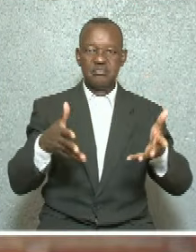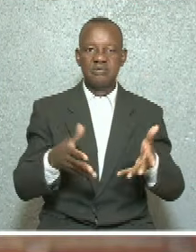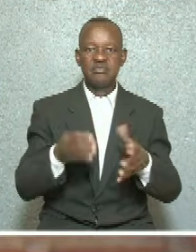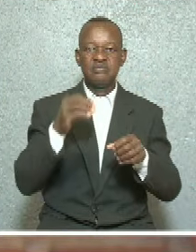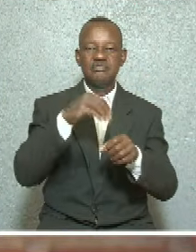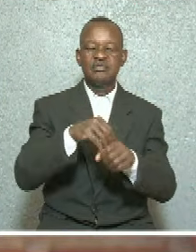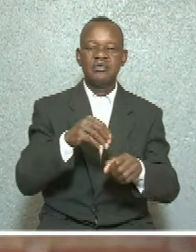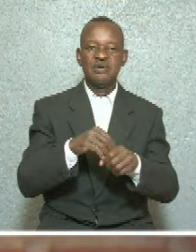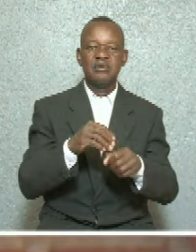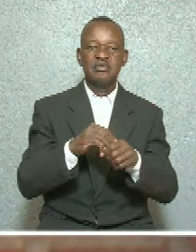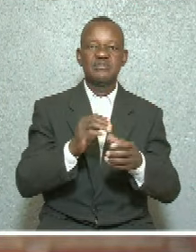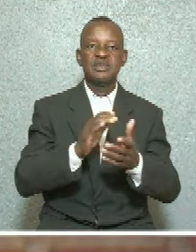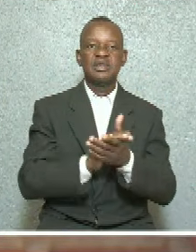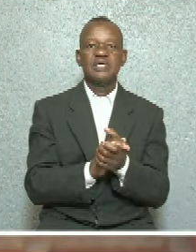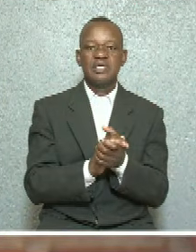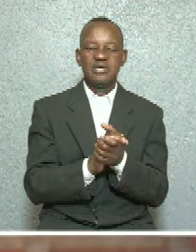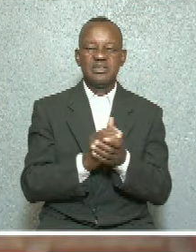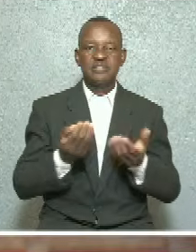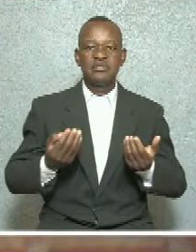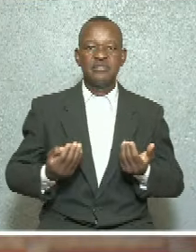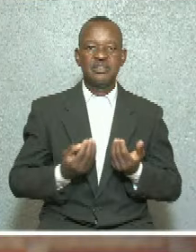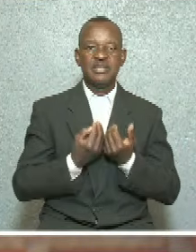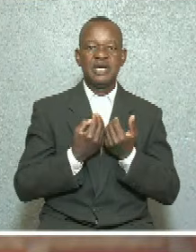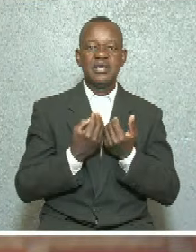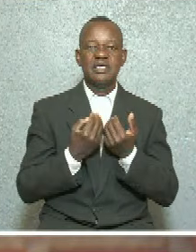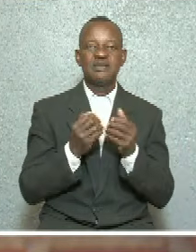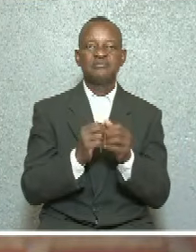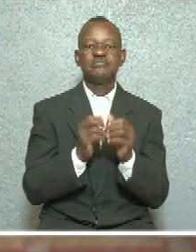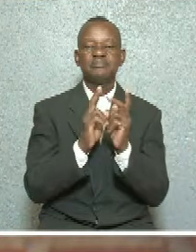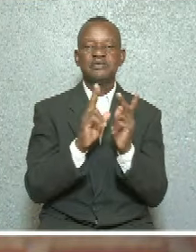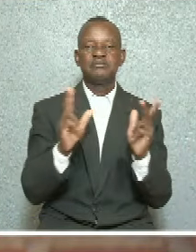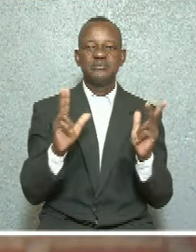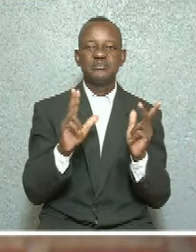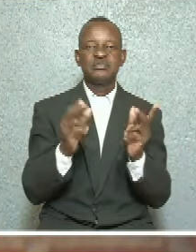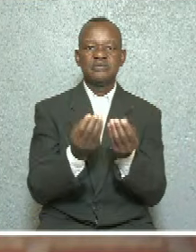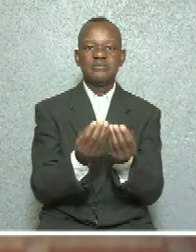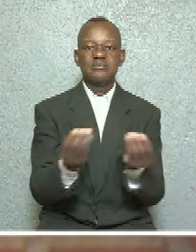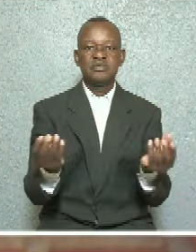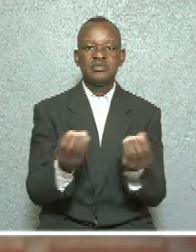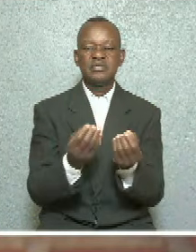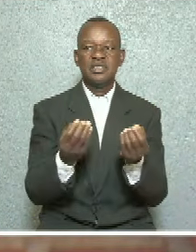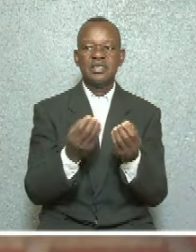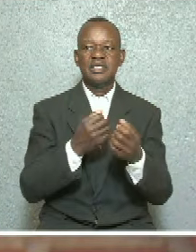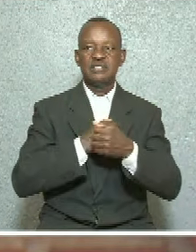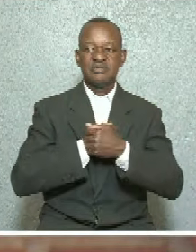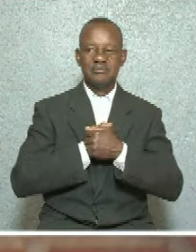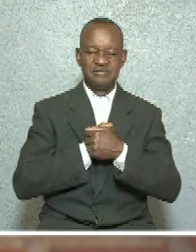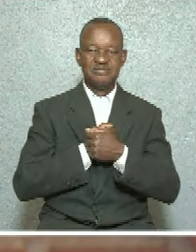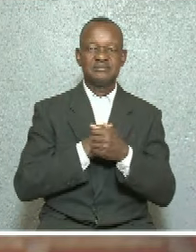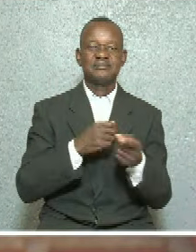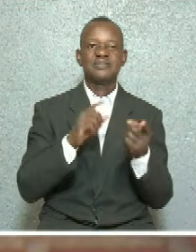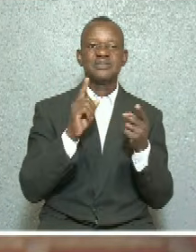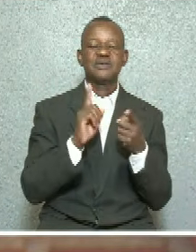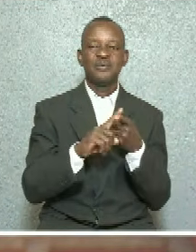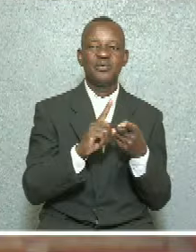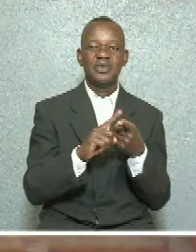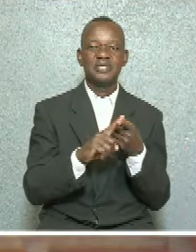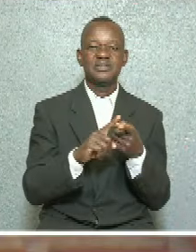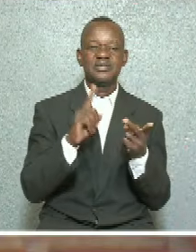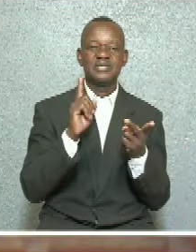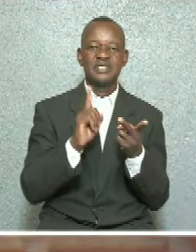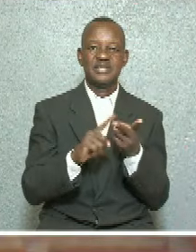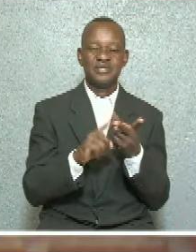about what programs and activities are in government. So we give out information. That's one. Then the second one